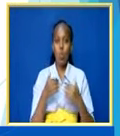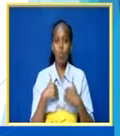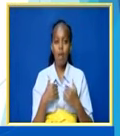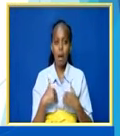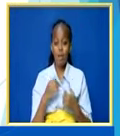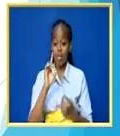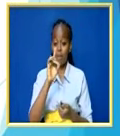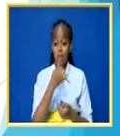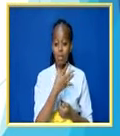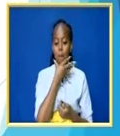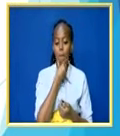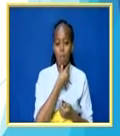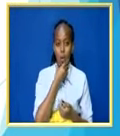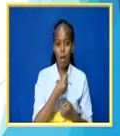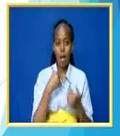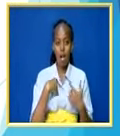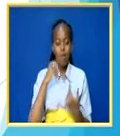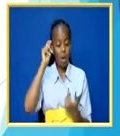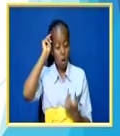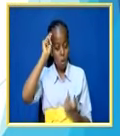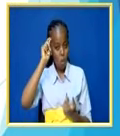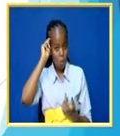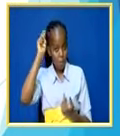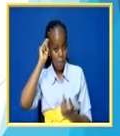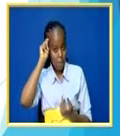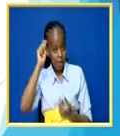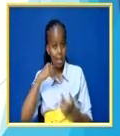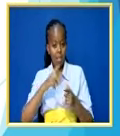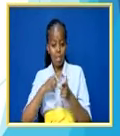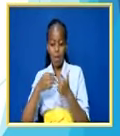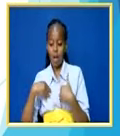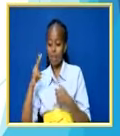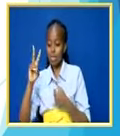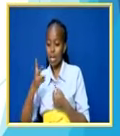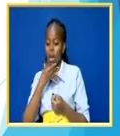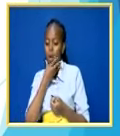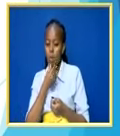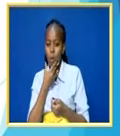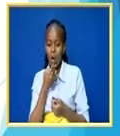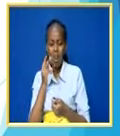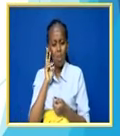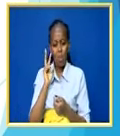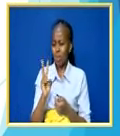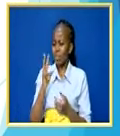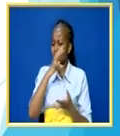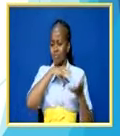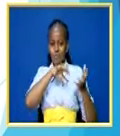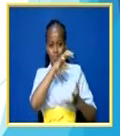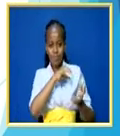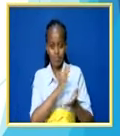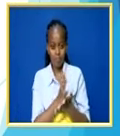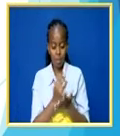the first boy holding a comb. Mm-hmm. We have the second boy who looks a bit confused. Mm-hmm.